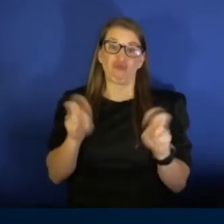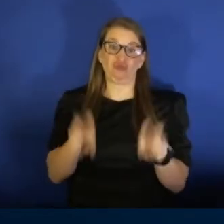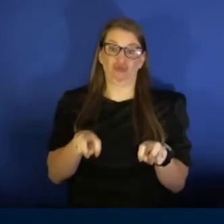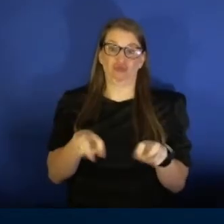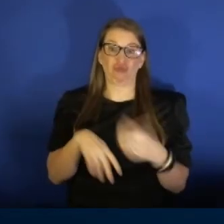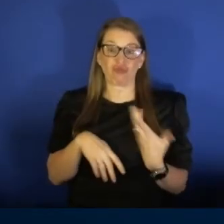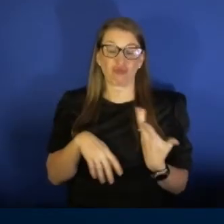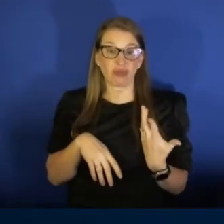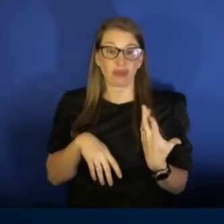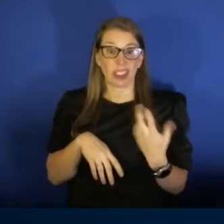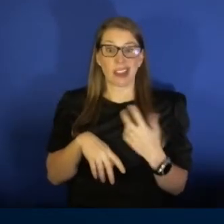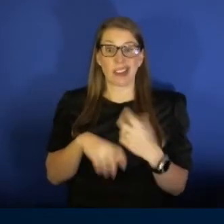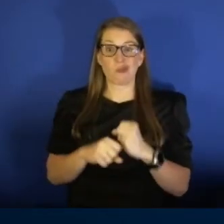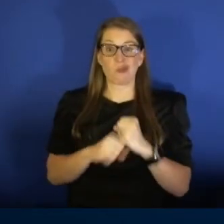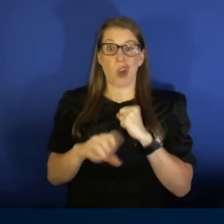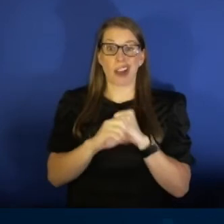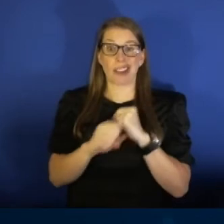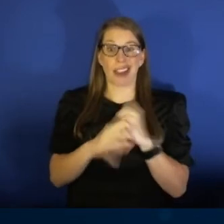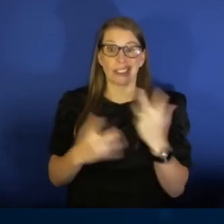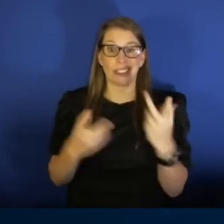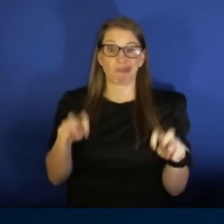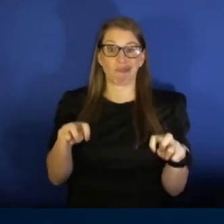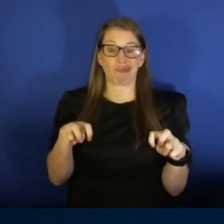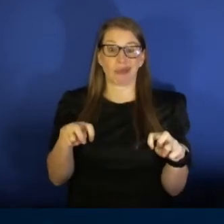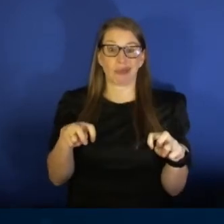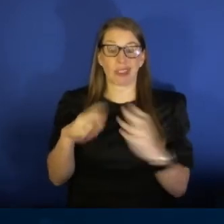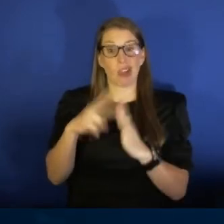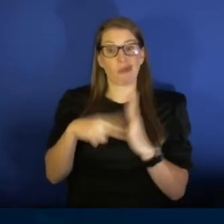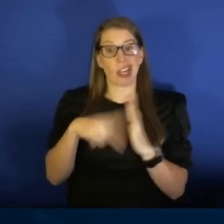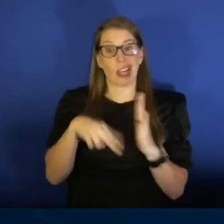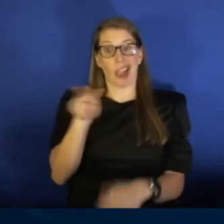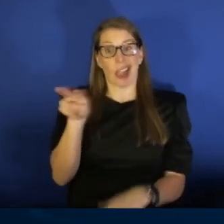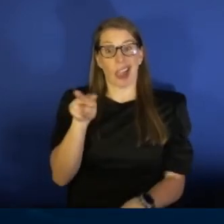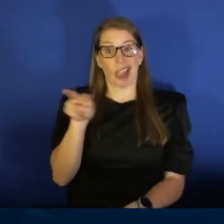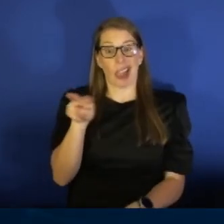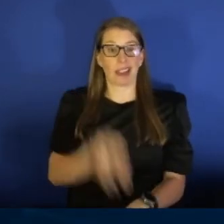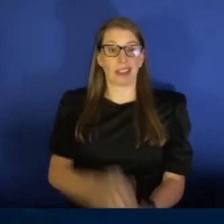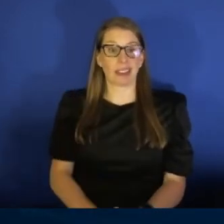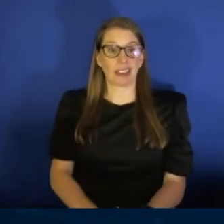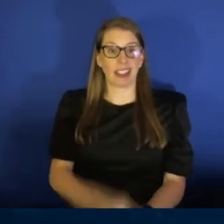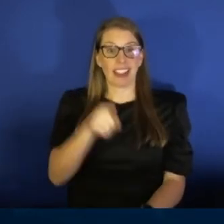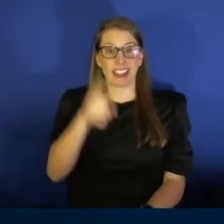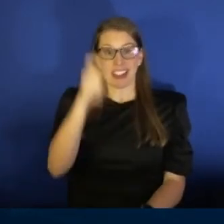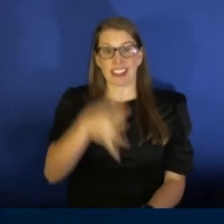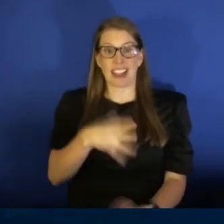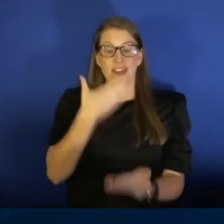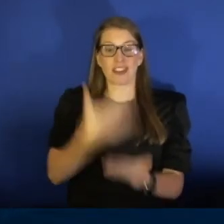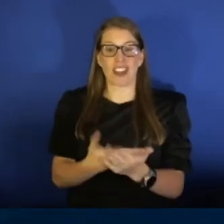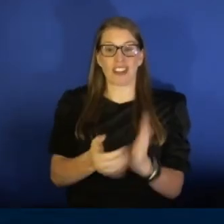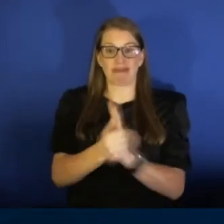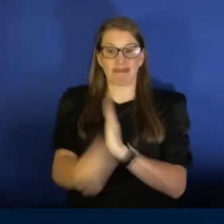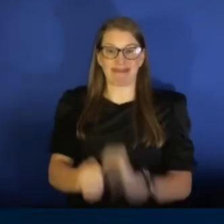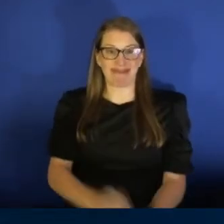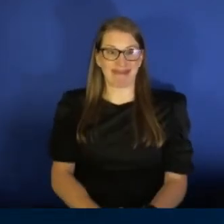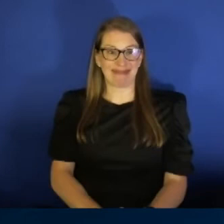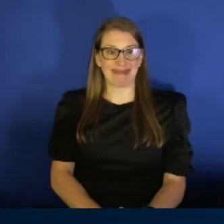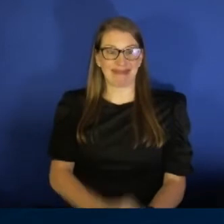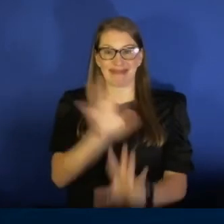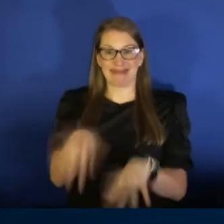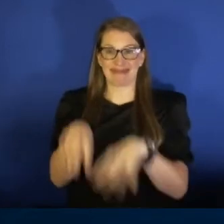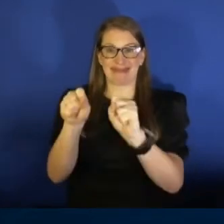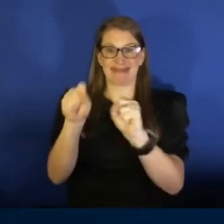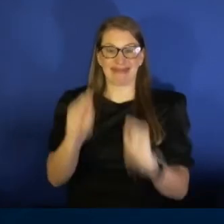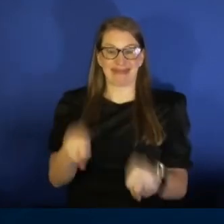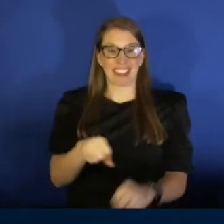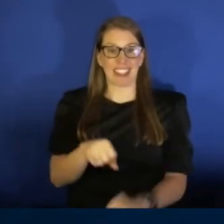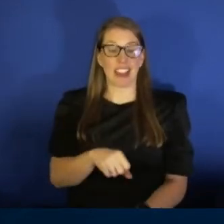Broadcasting. That's a talent. There was something Reading about the it. I was like, teleprompter. this guy's good. I was like, he might be able to take over. All right, Oh, Dr. geez. Hawkinson, do you beatbox?